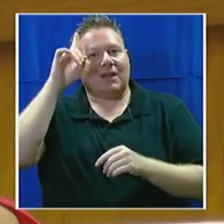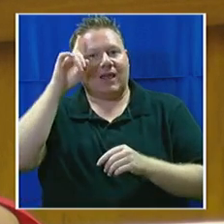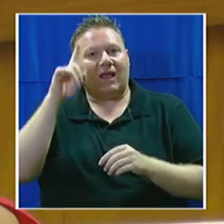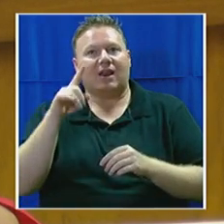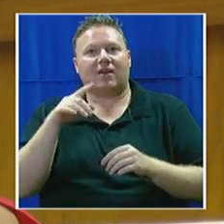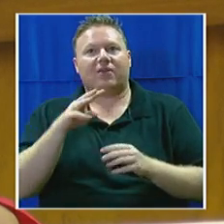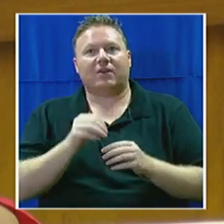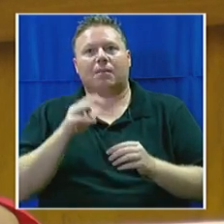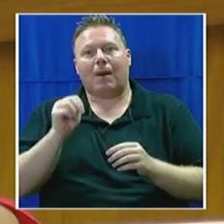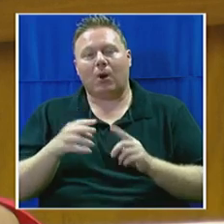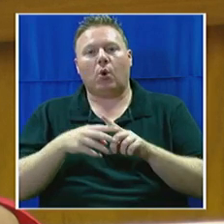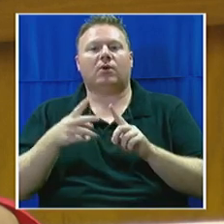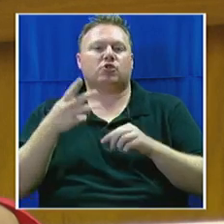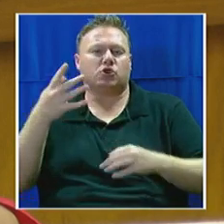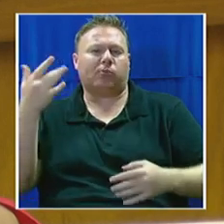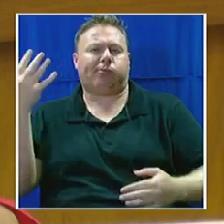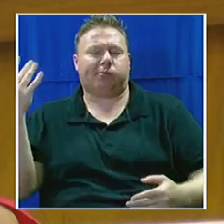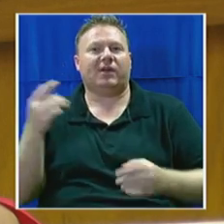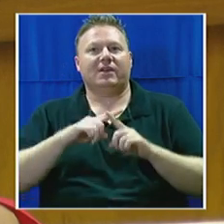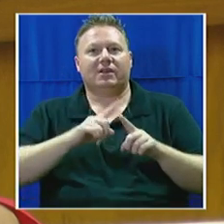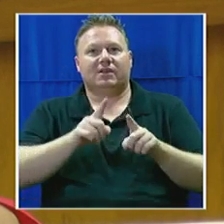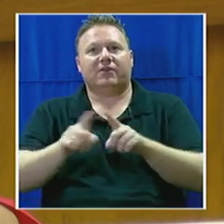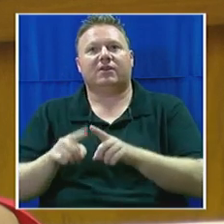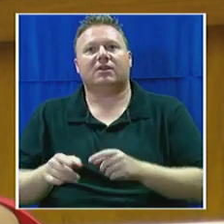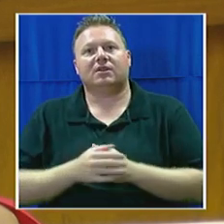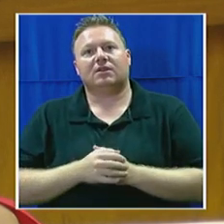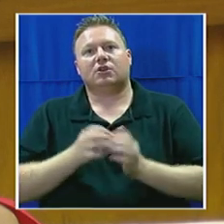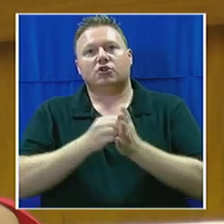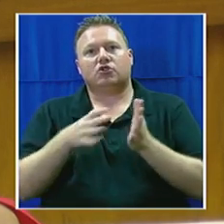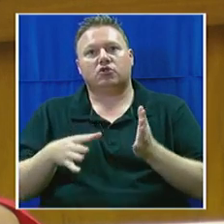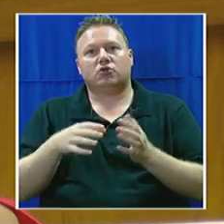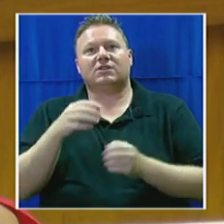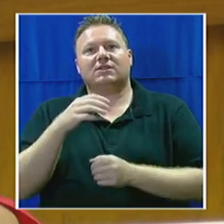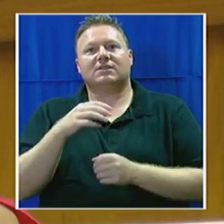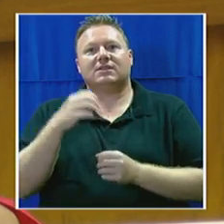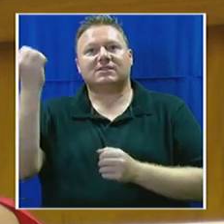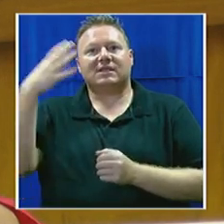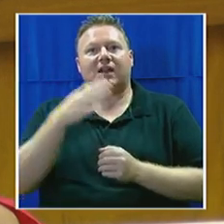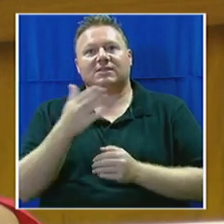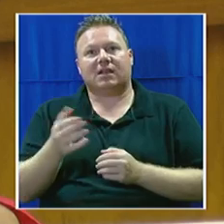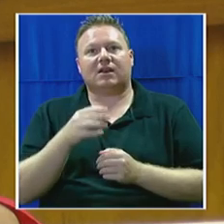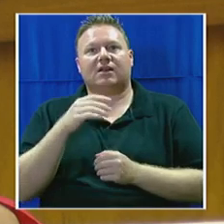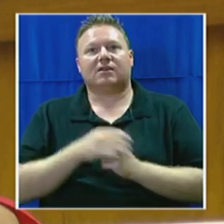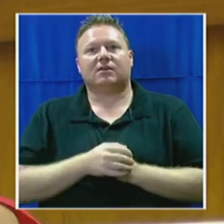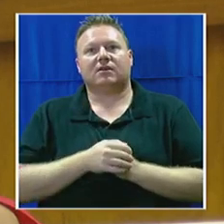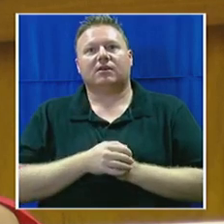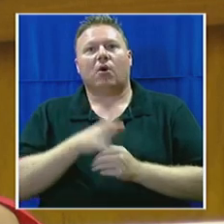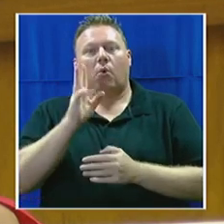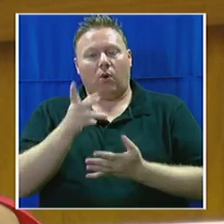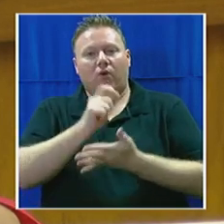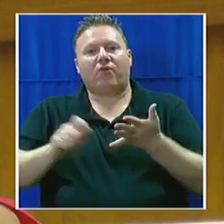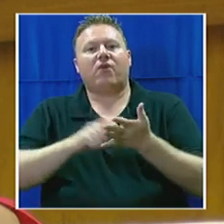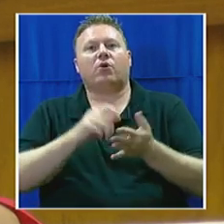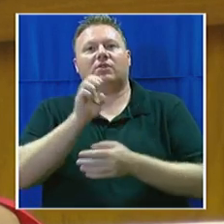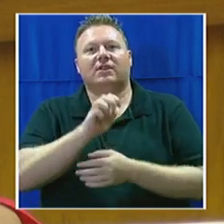Marikana, Mamelodi, Soshanguve, Harankuwa, Treshville, the students in Sunnyside, Hatfield, Centurion are going to vote for the